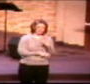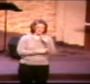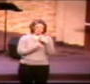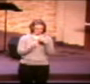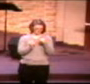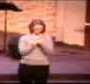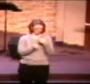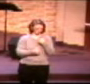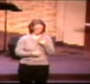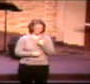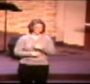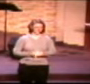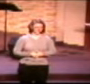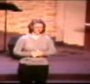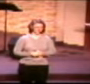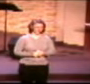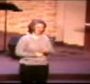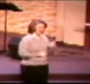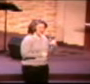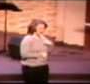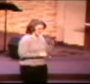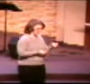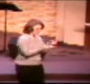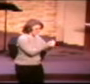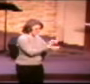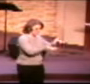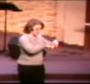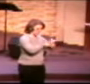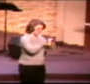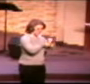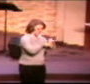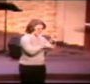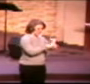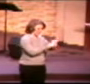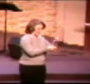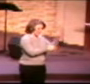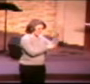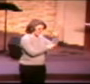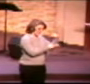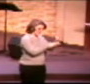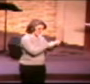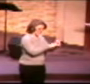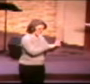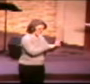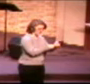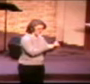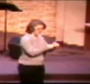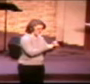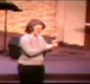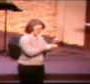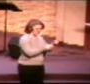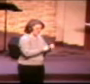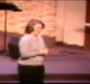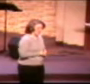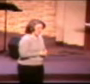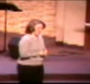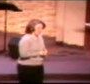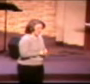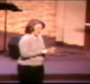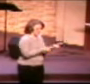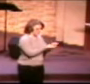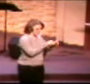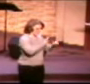me? I give you this ring. In God's name, as a symbol of all that we